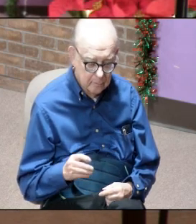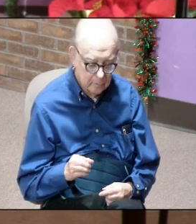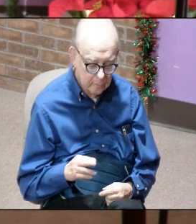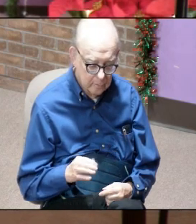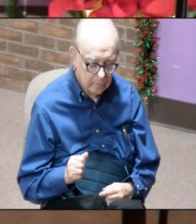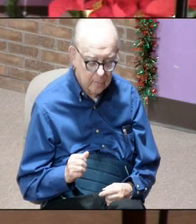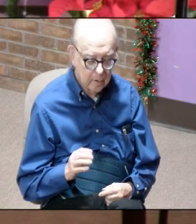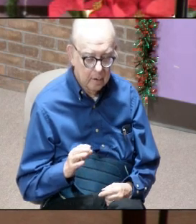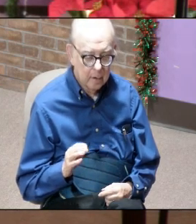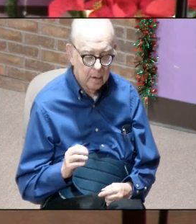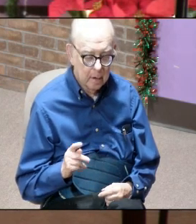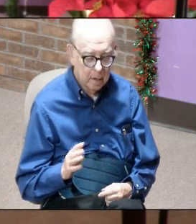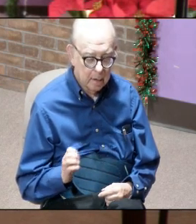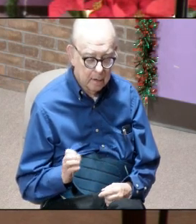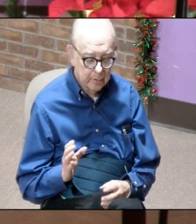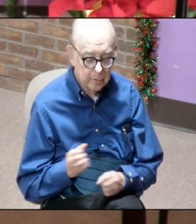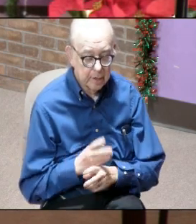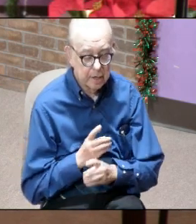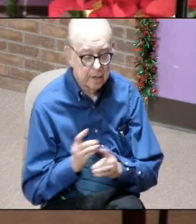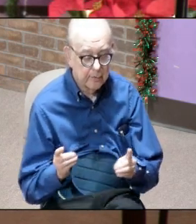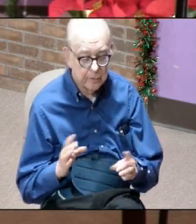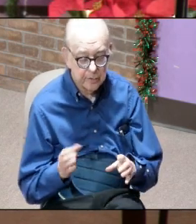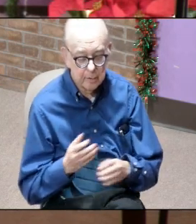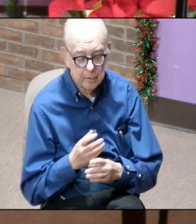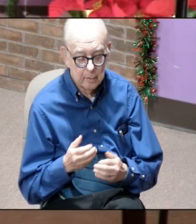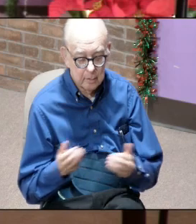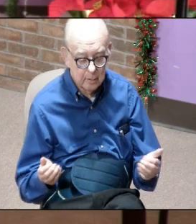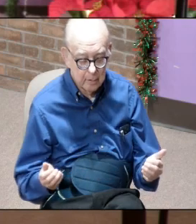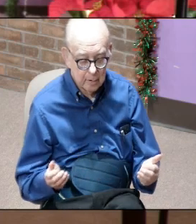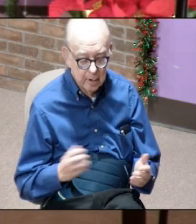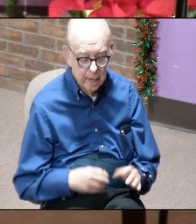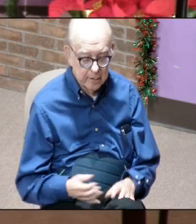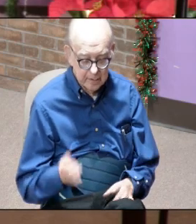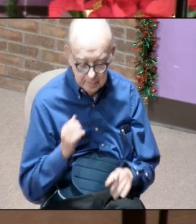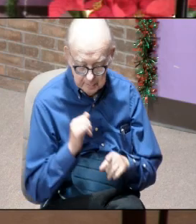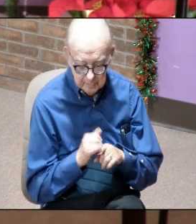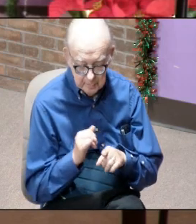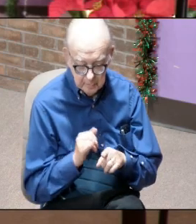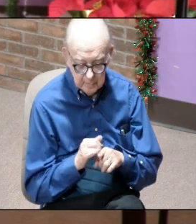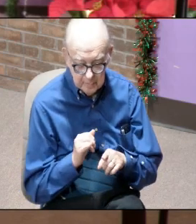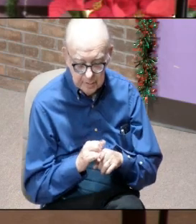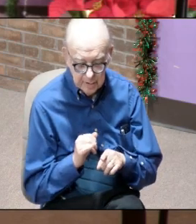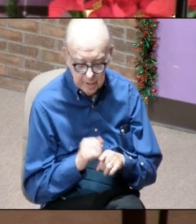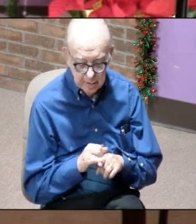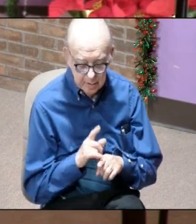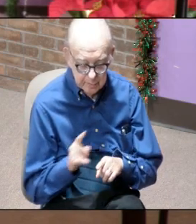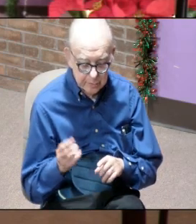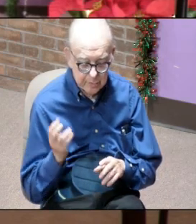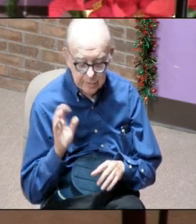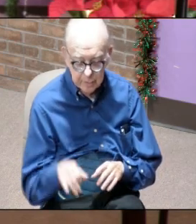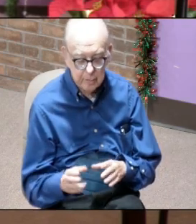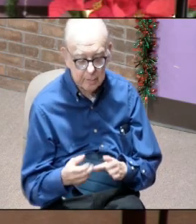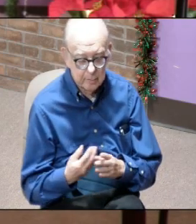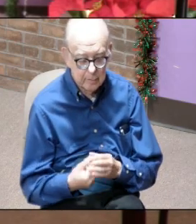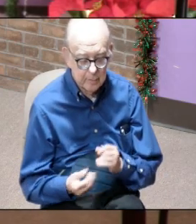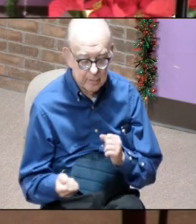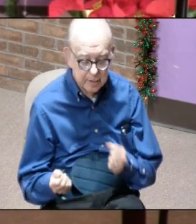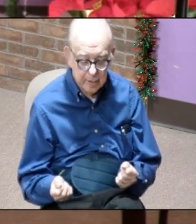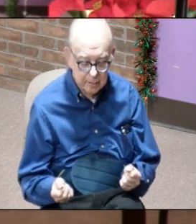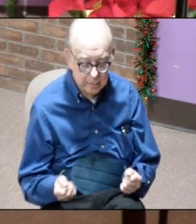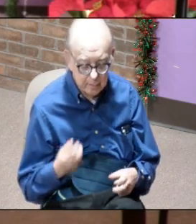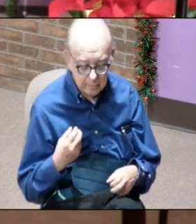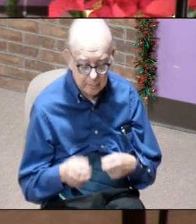are getting a divorce. They're separated, but they had to pretend that they were together. And the problem